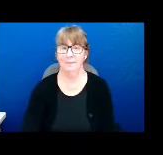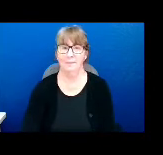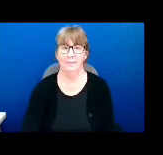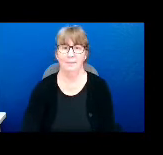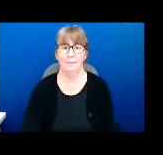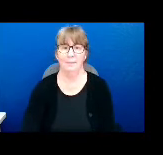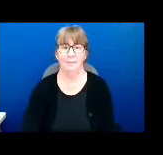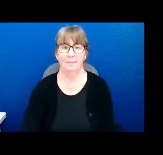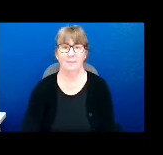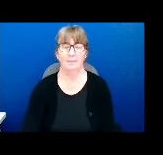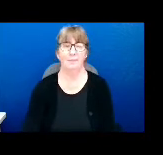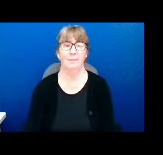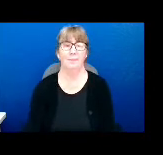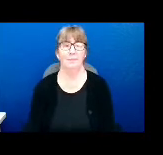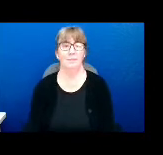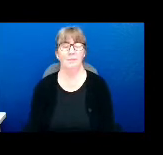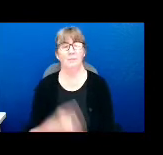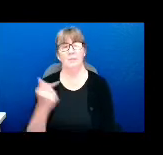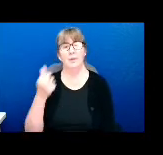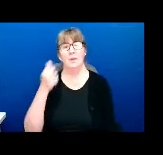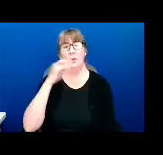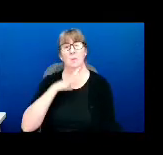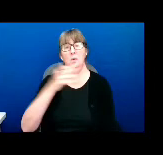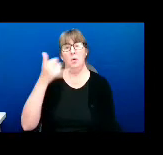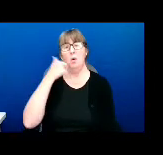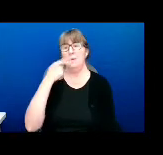testing was just, he wasn't going to be able to work.